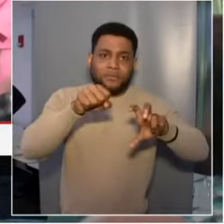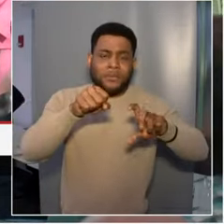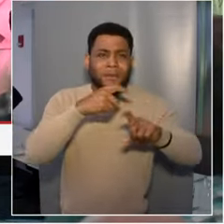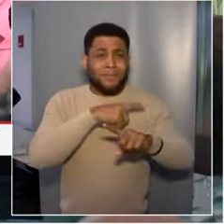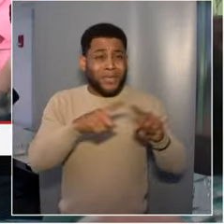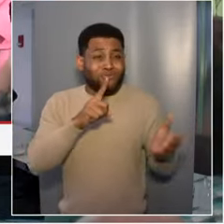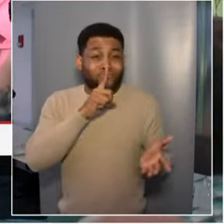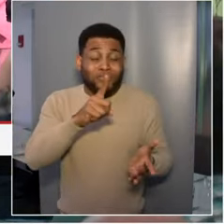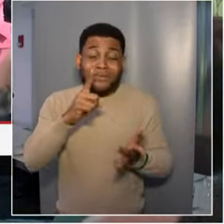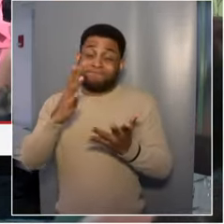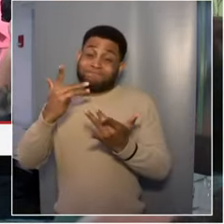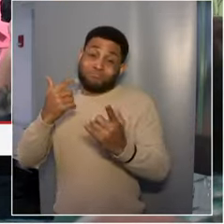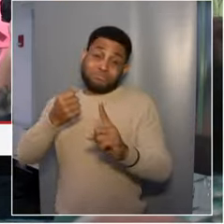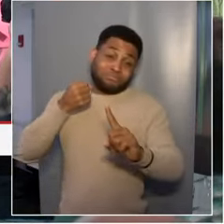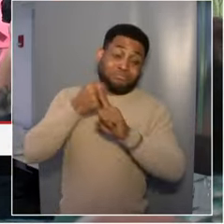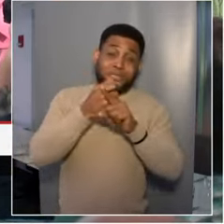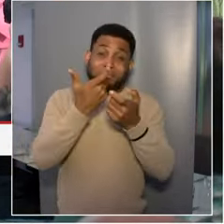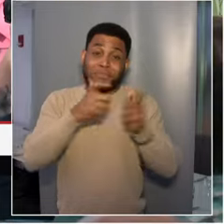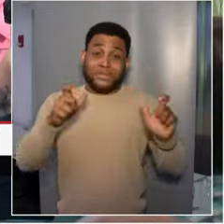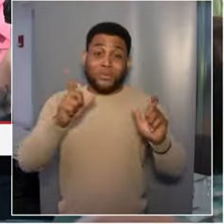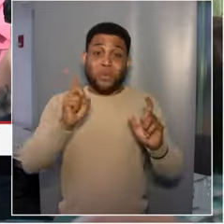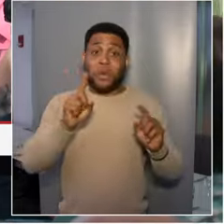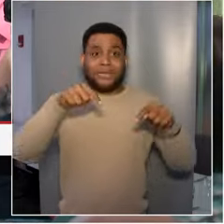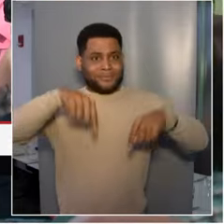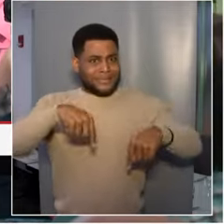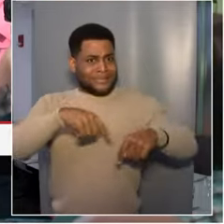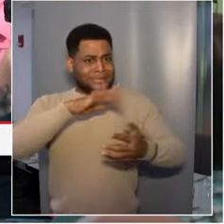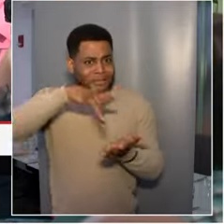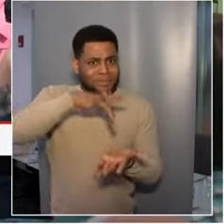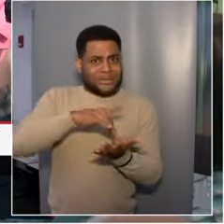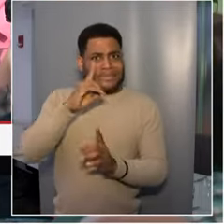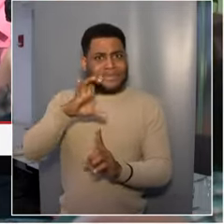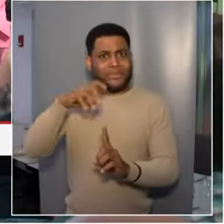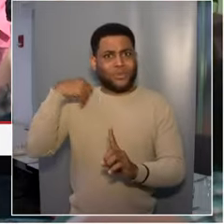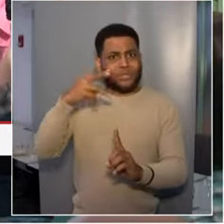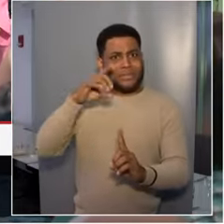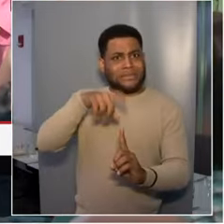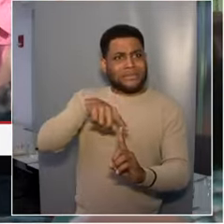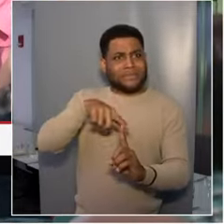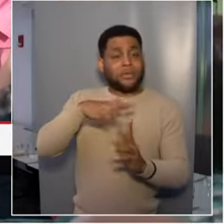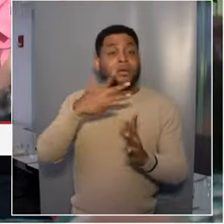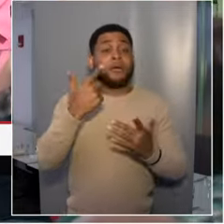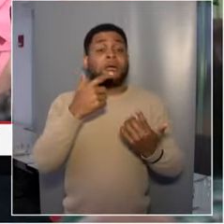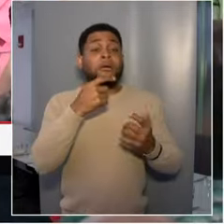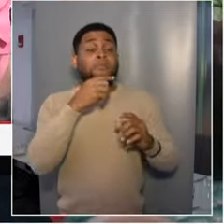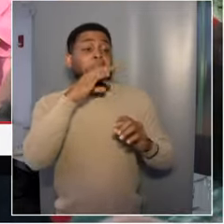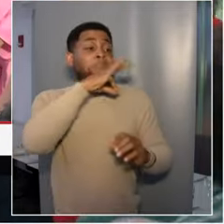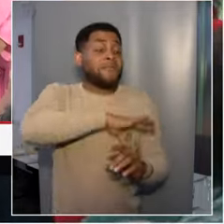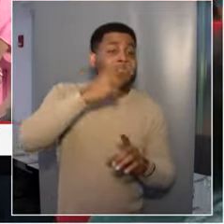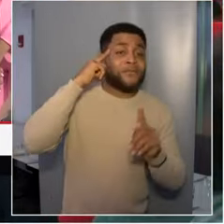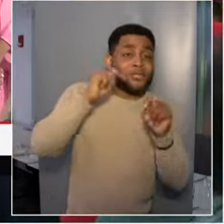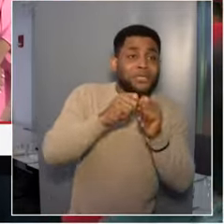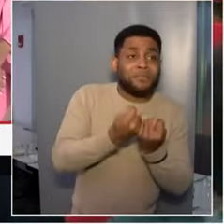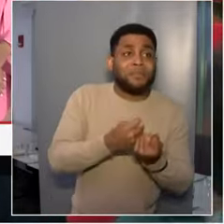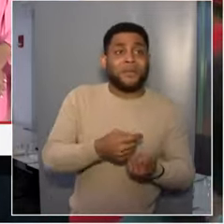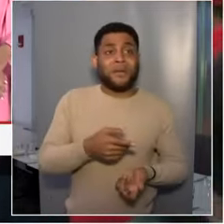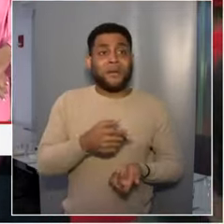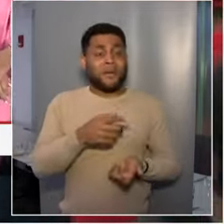in the heart of Washington, D.C. is good for the team, but it's also good for all of the businesses that